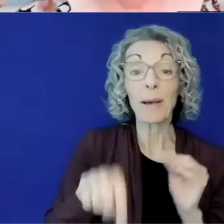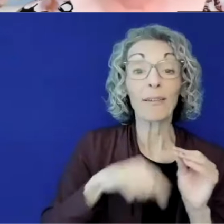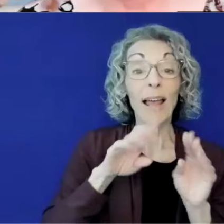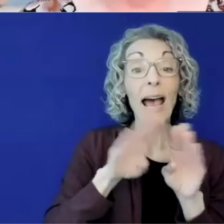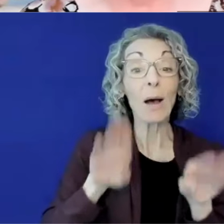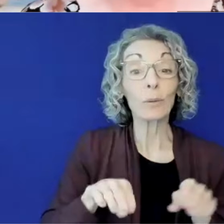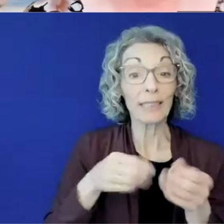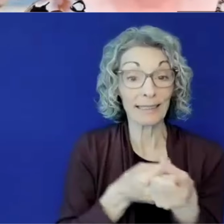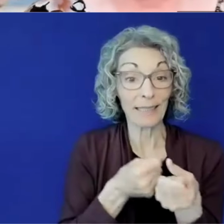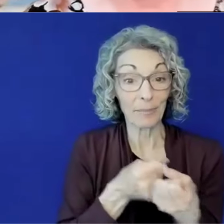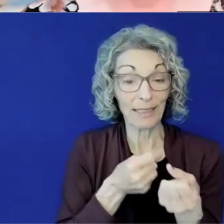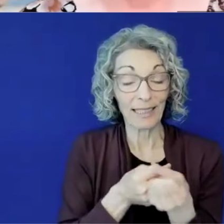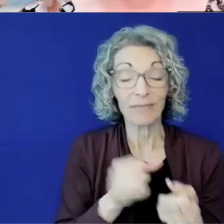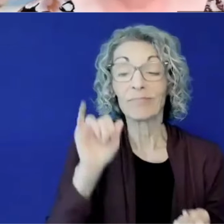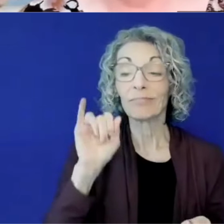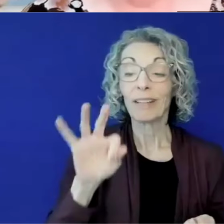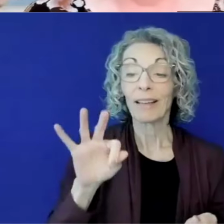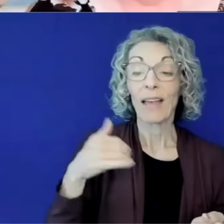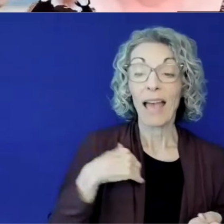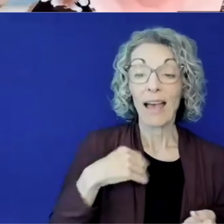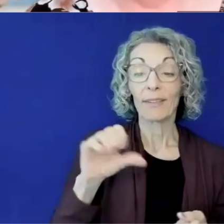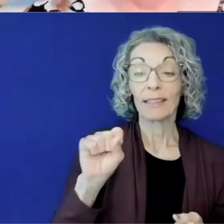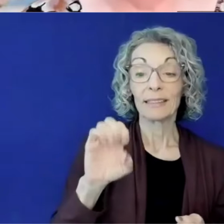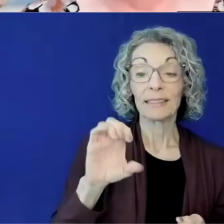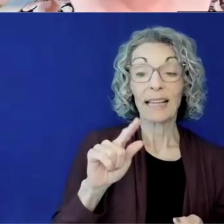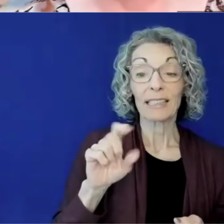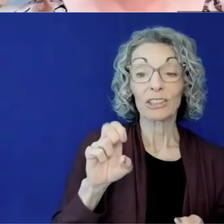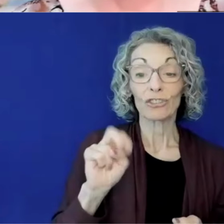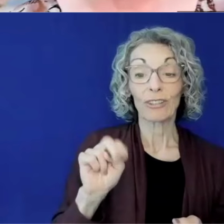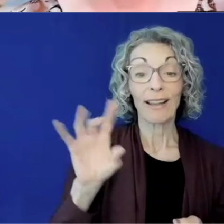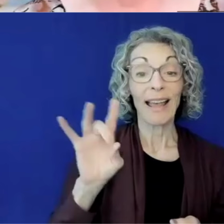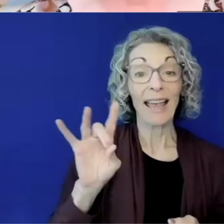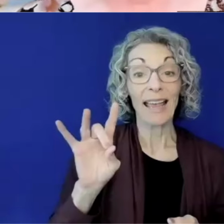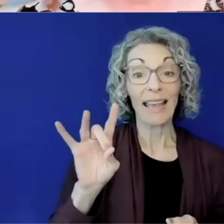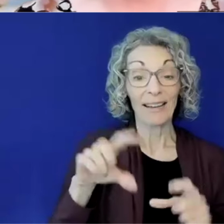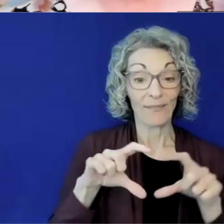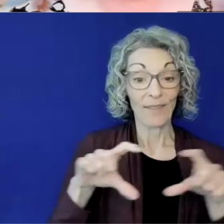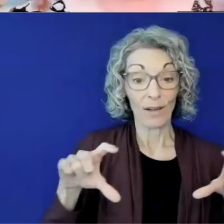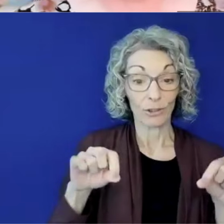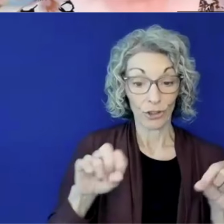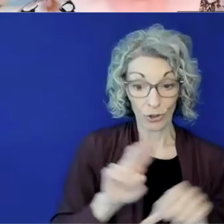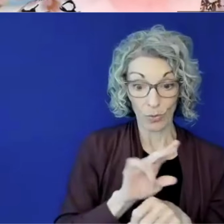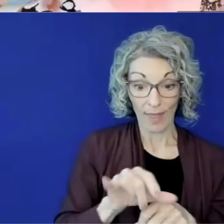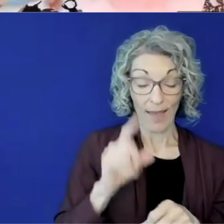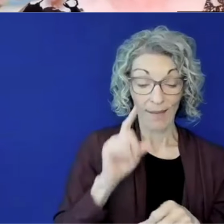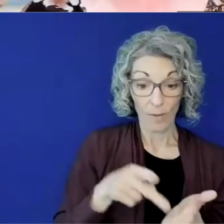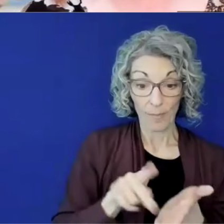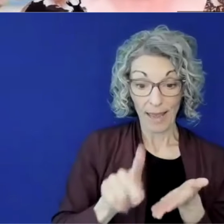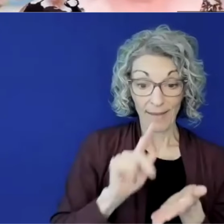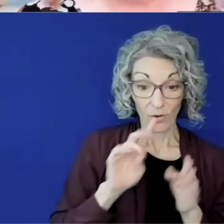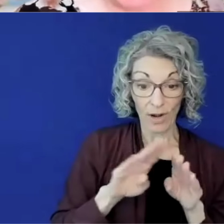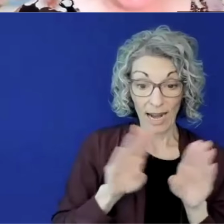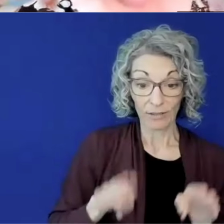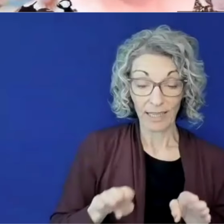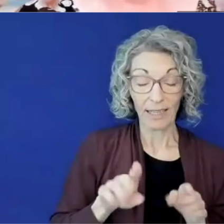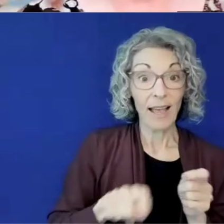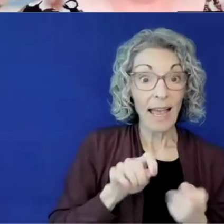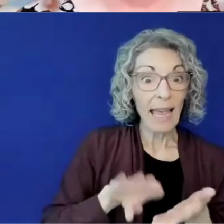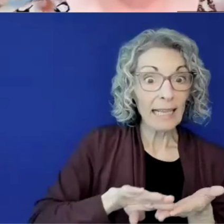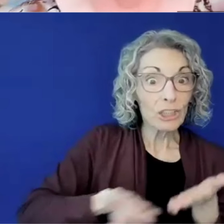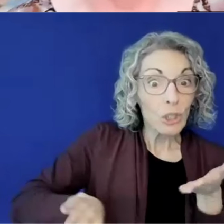So let's say I have a Section 8 voucher and I'm using that to pay for my housing. That is specifically